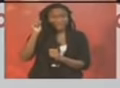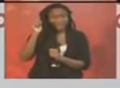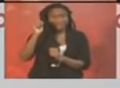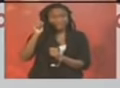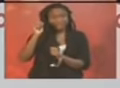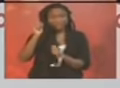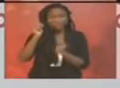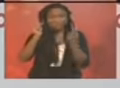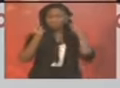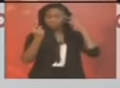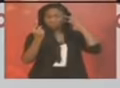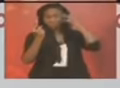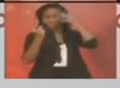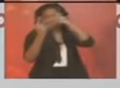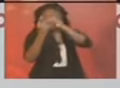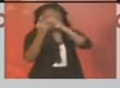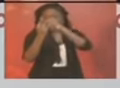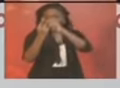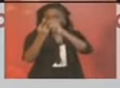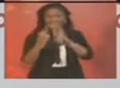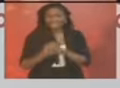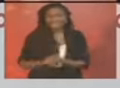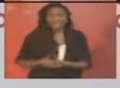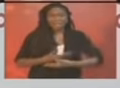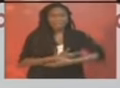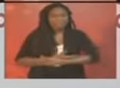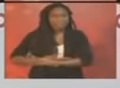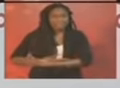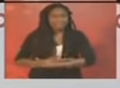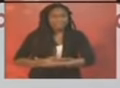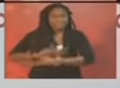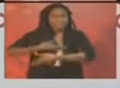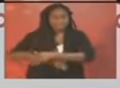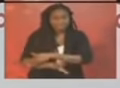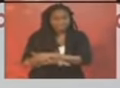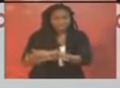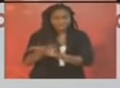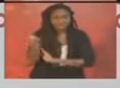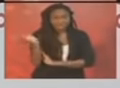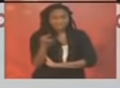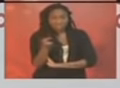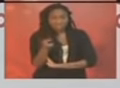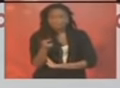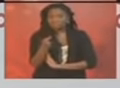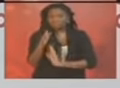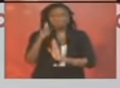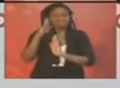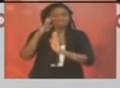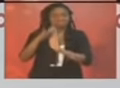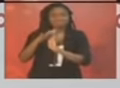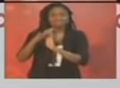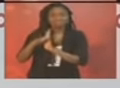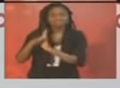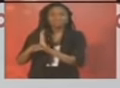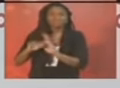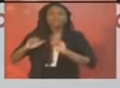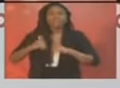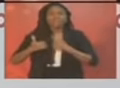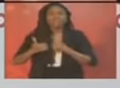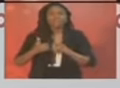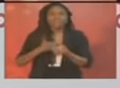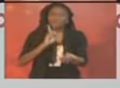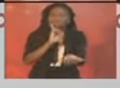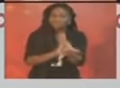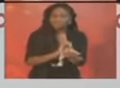the areas of maternal mortality and neonatal mortality. The tremendous work of all of our healthcare